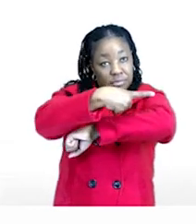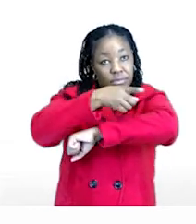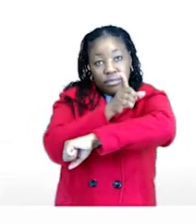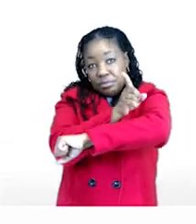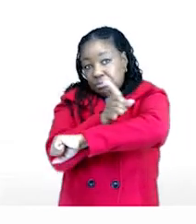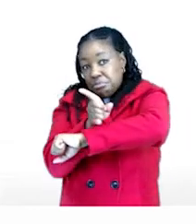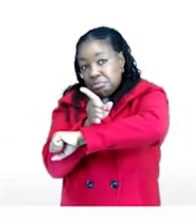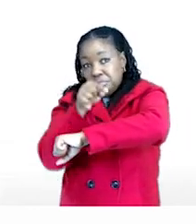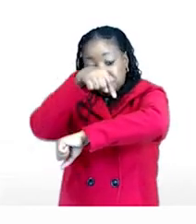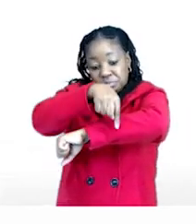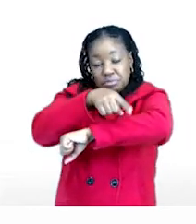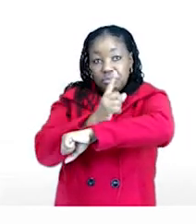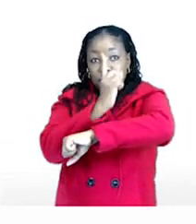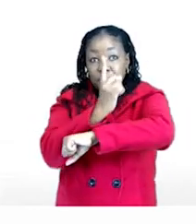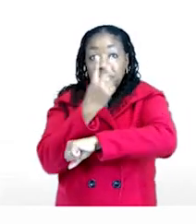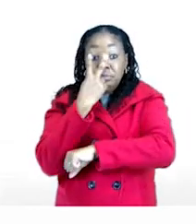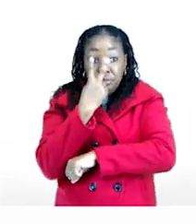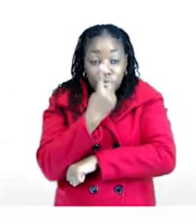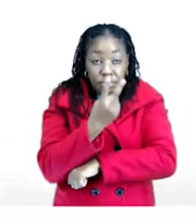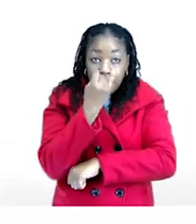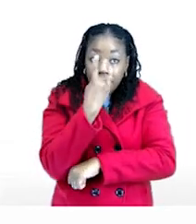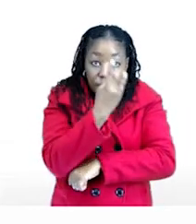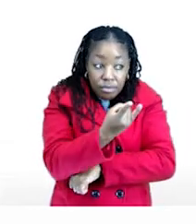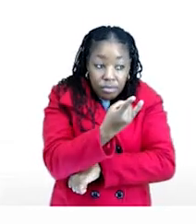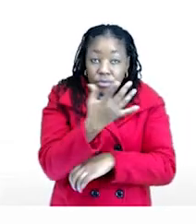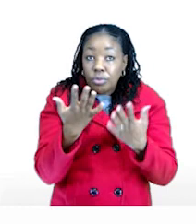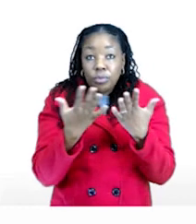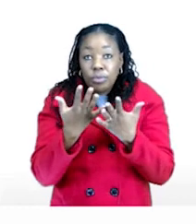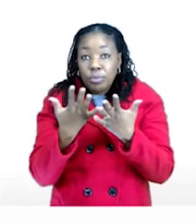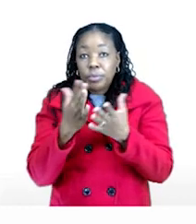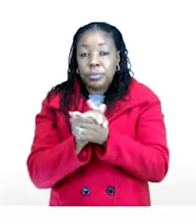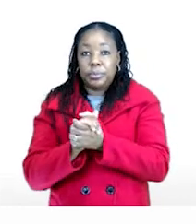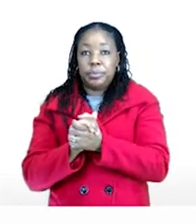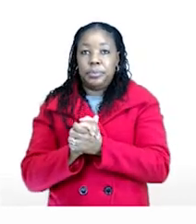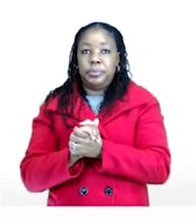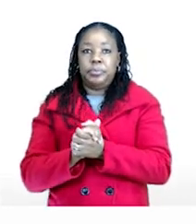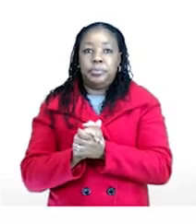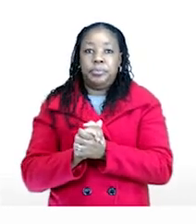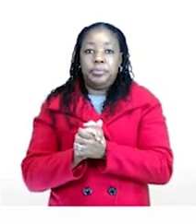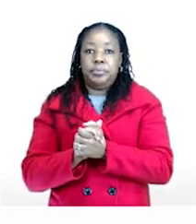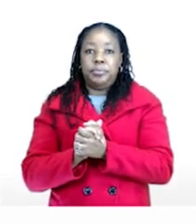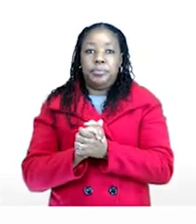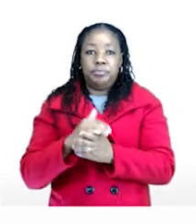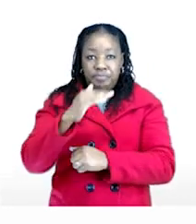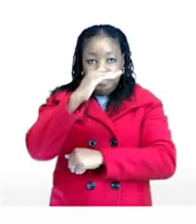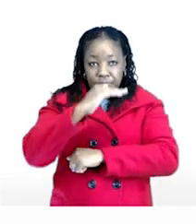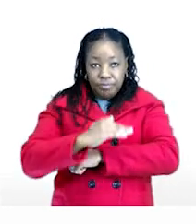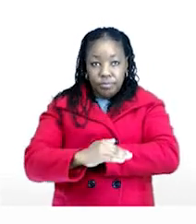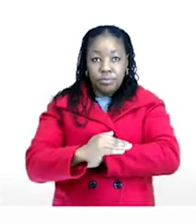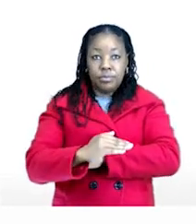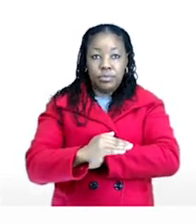the snake is facing and the lamb is facing. Let's look at the bottom of